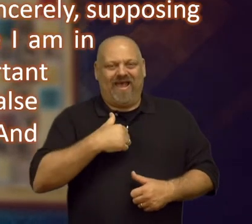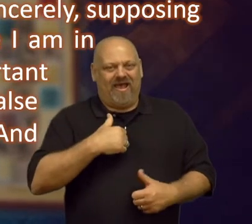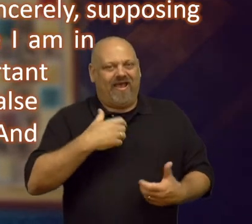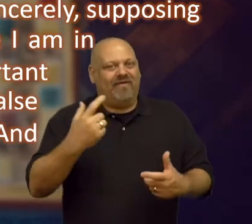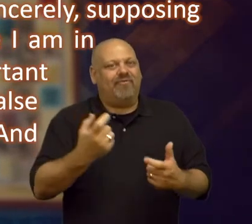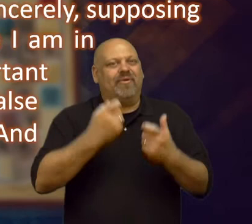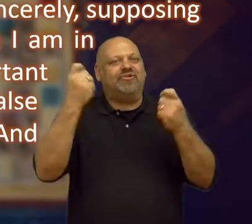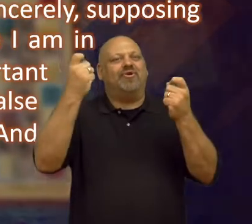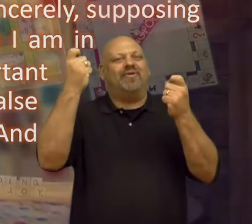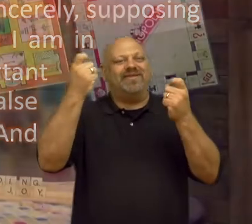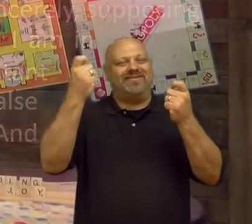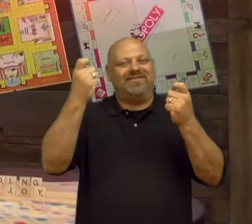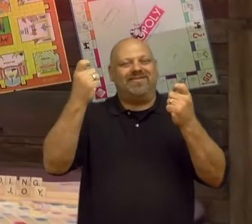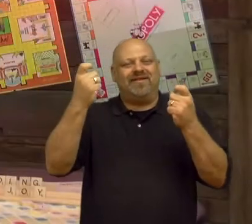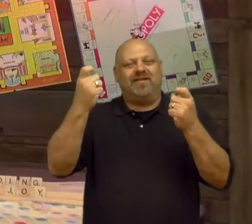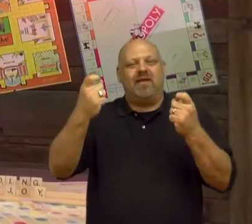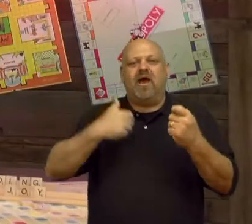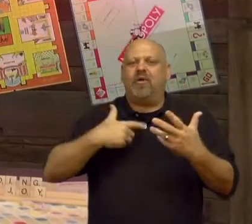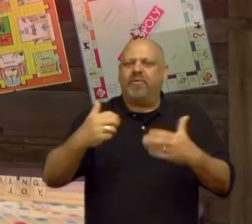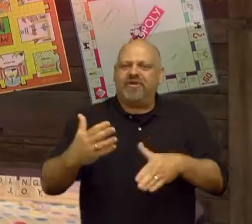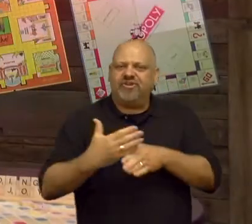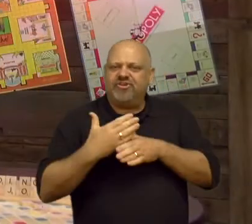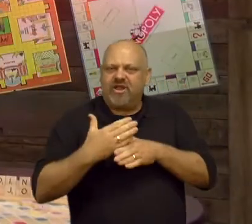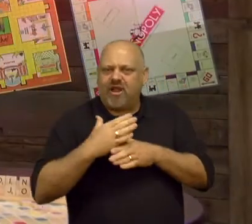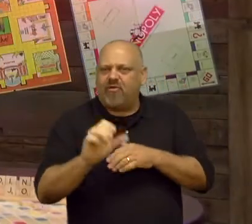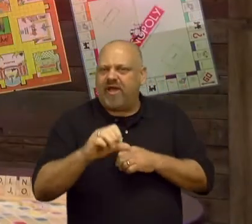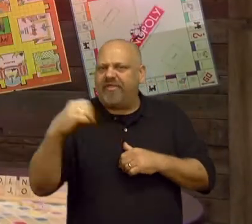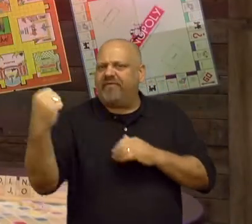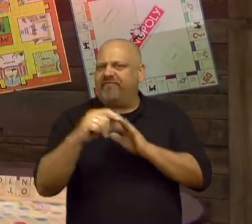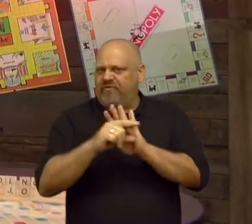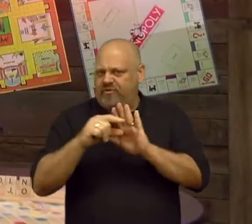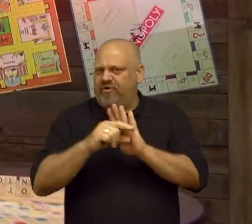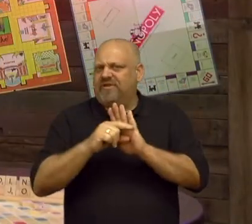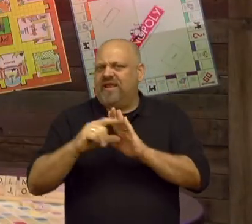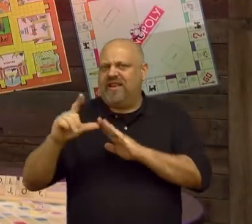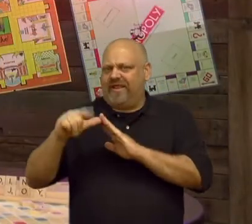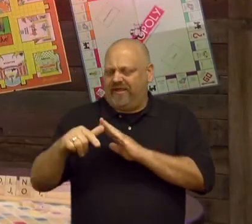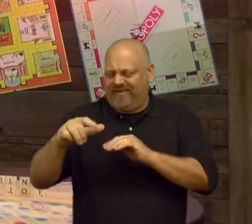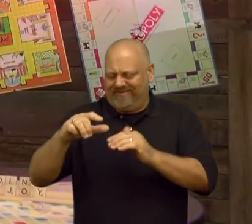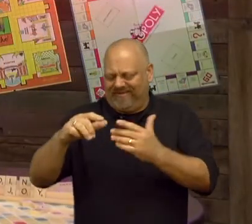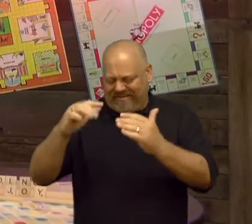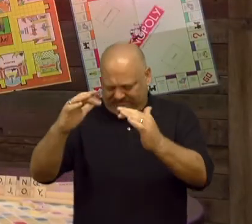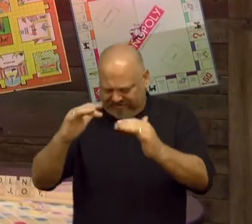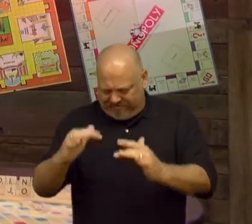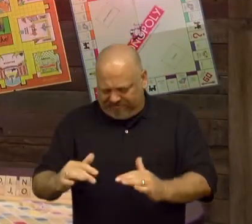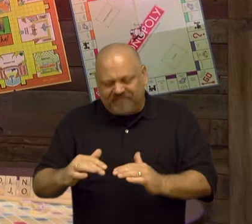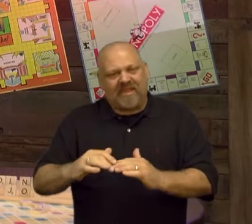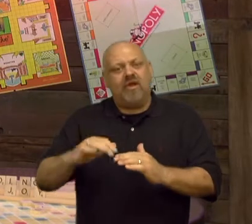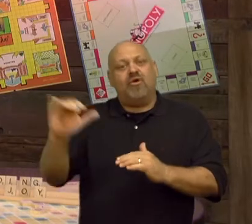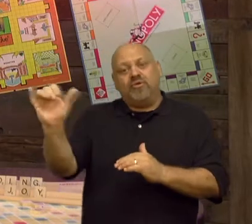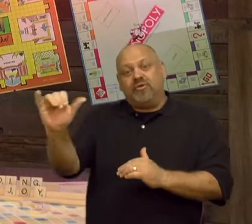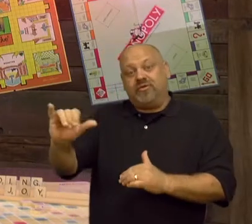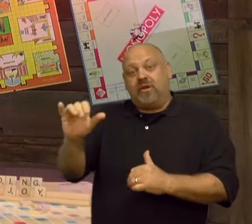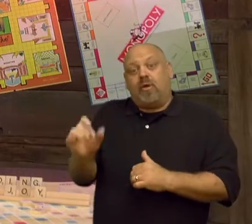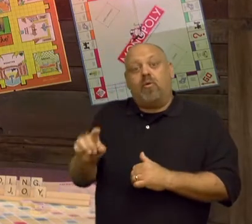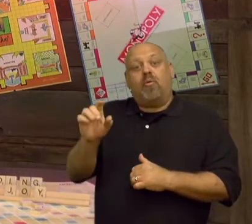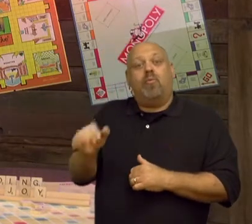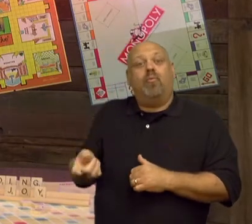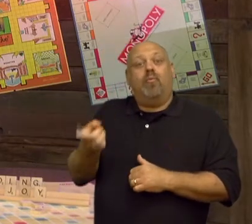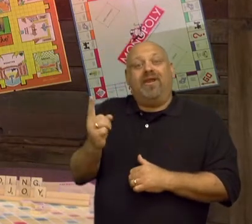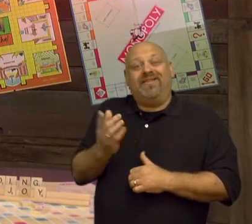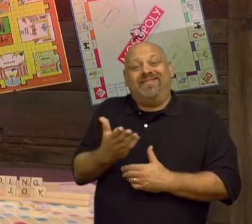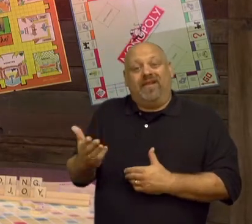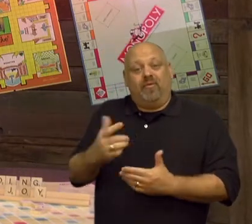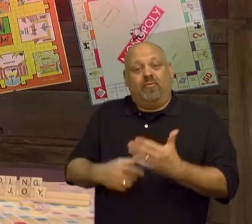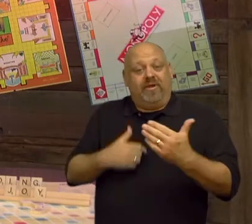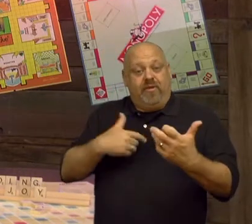I have rejoiced." I wanted to share another verse as we go down here as well, is that one of the